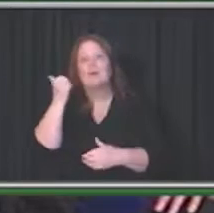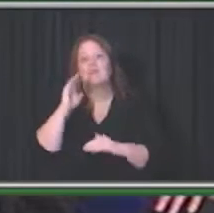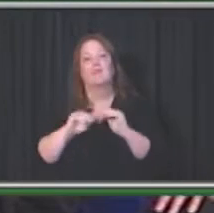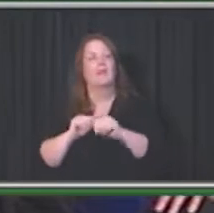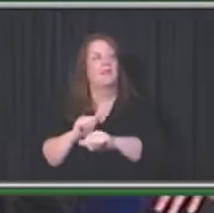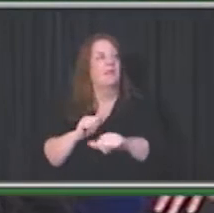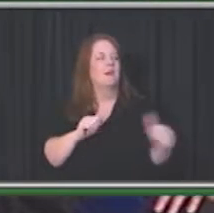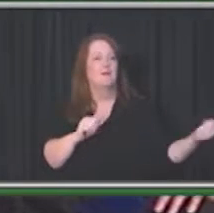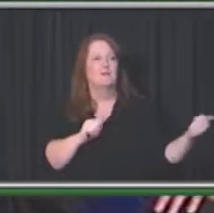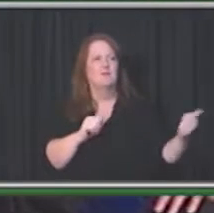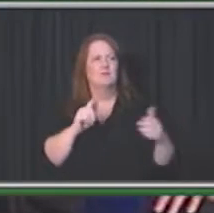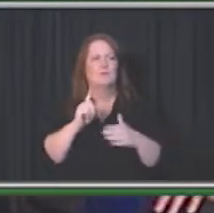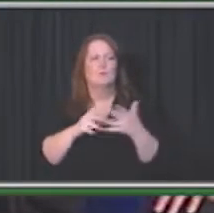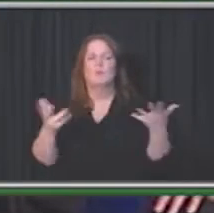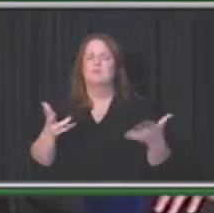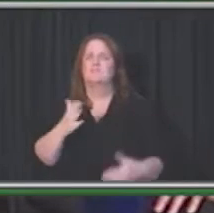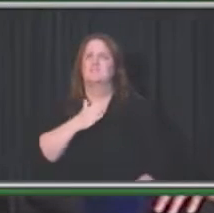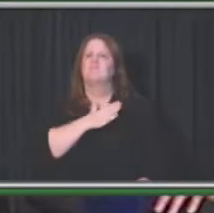What is here?